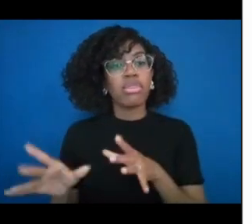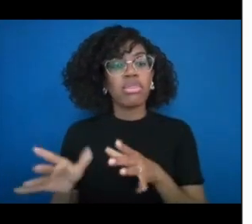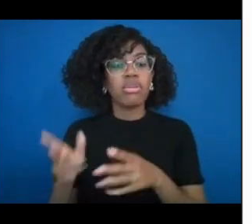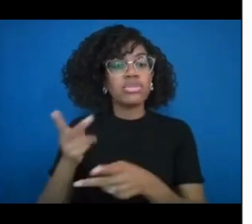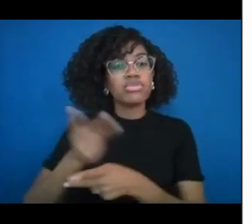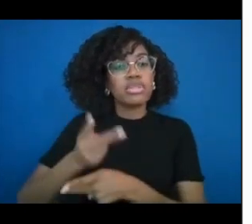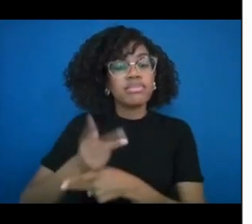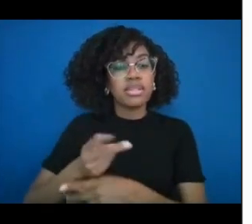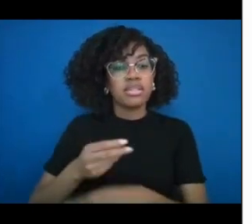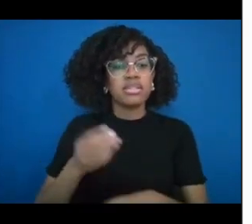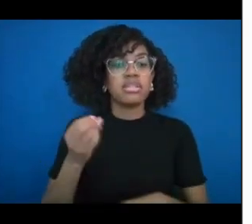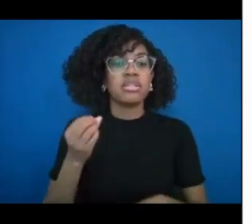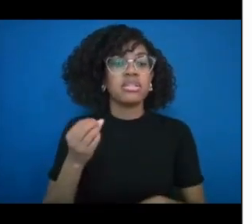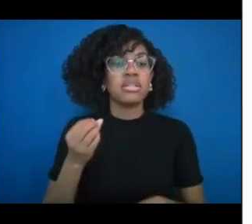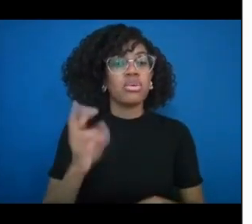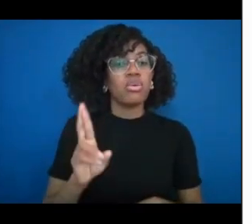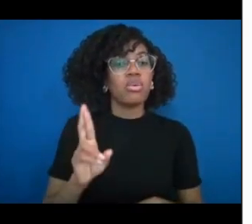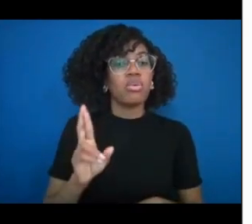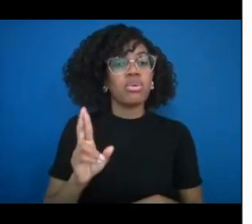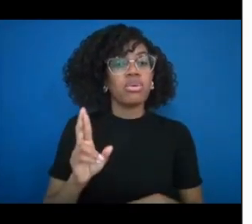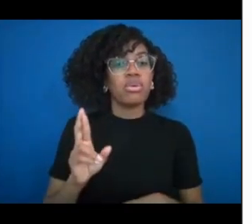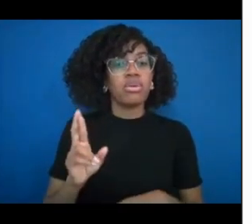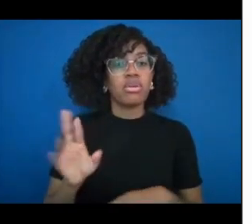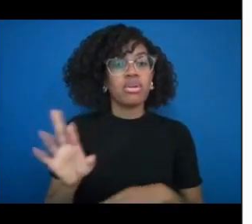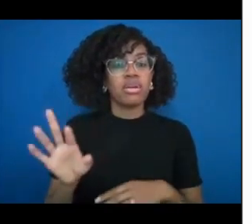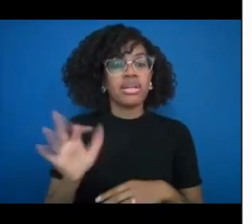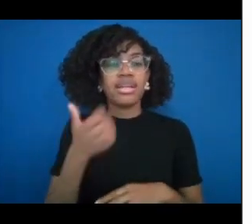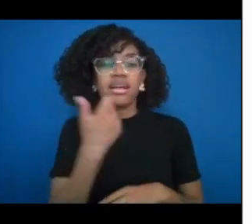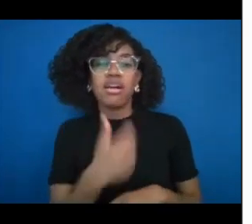selection or application of selection factors.